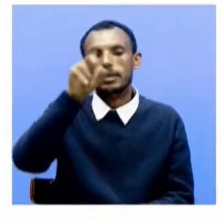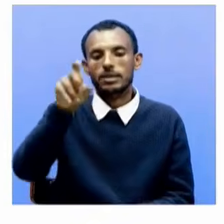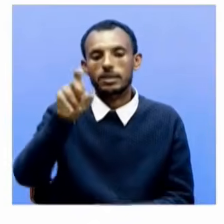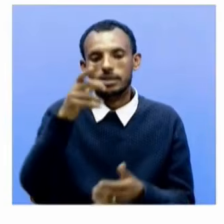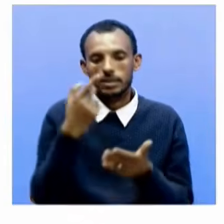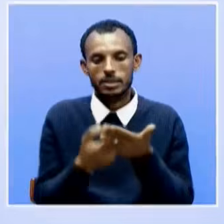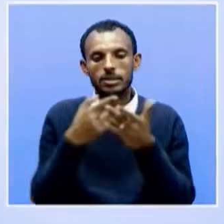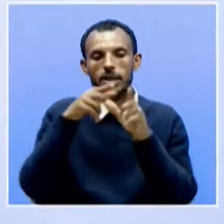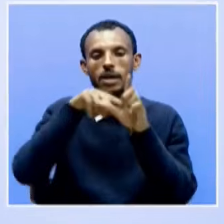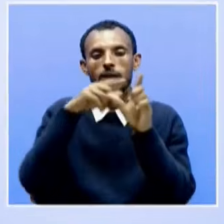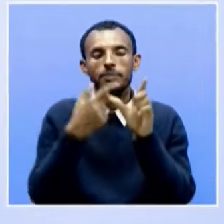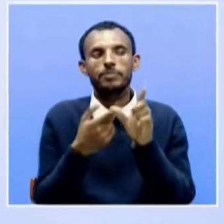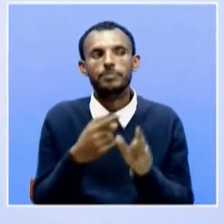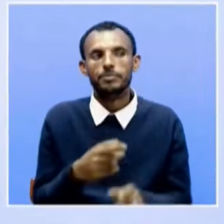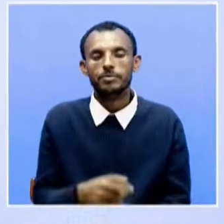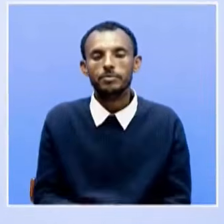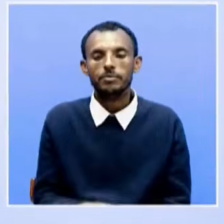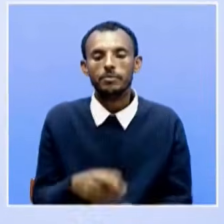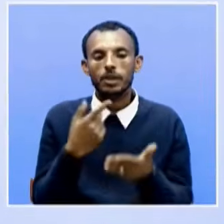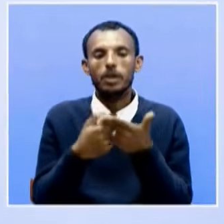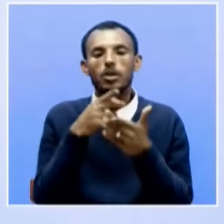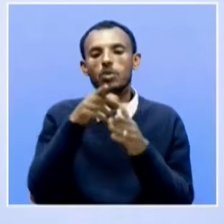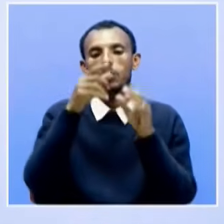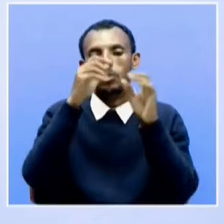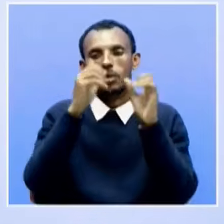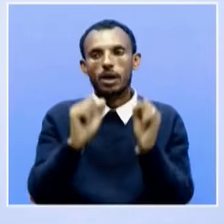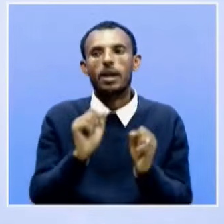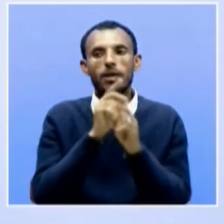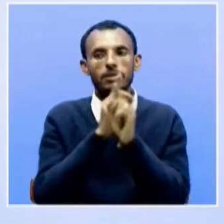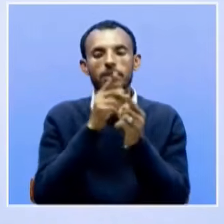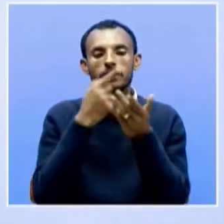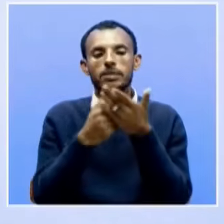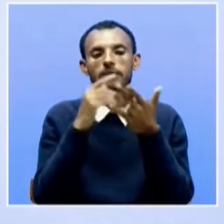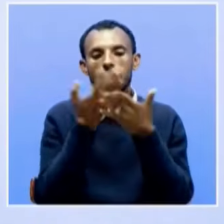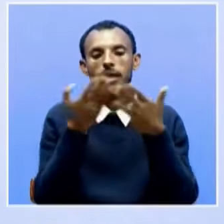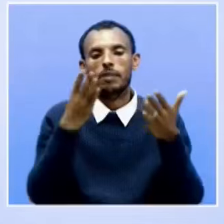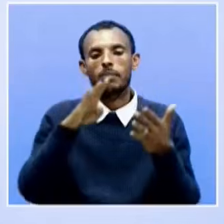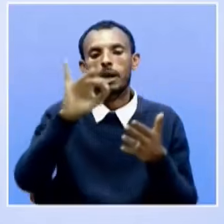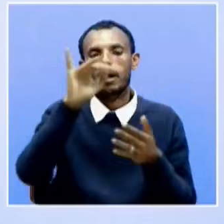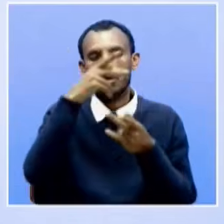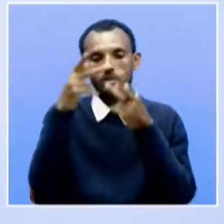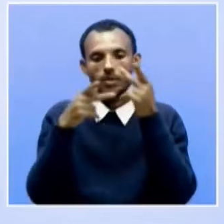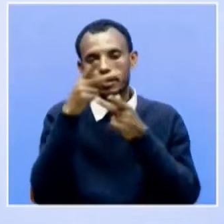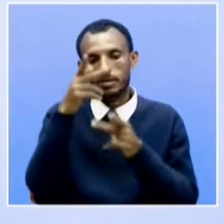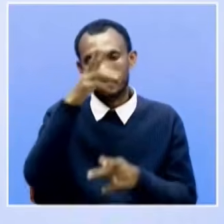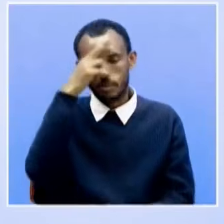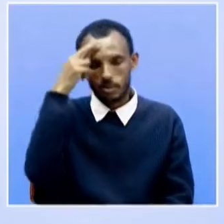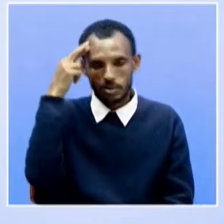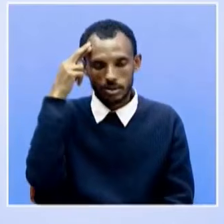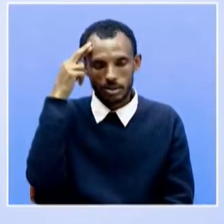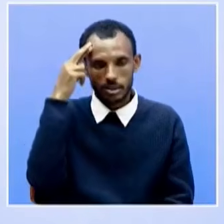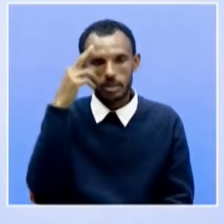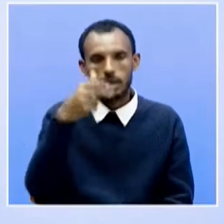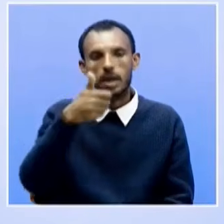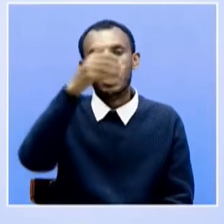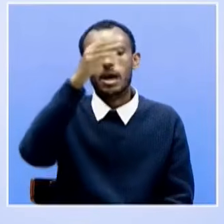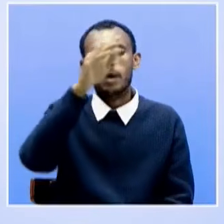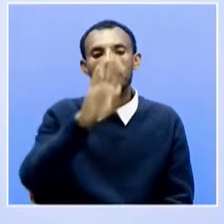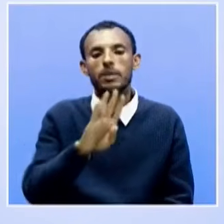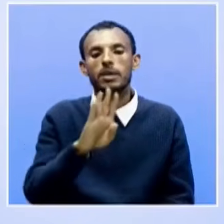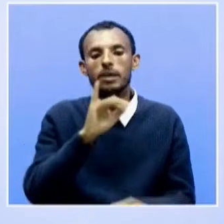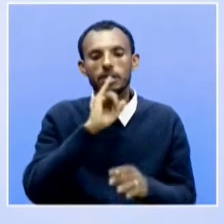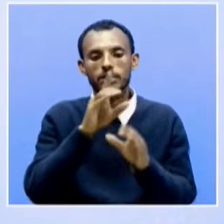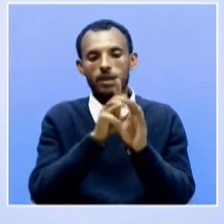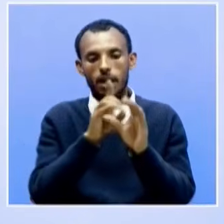angle. Okay, here you can answer this thing by observing. Because AB is a